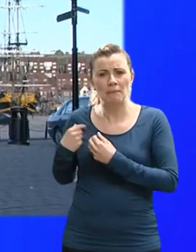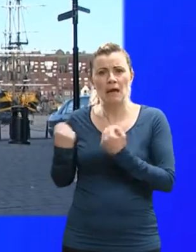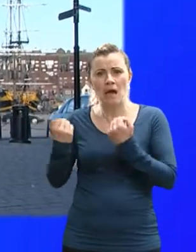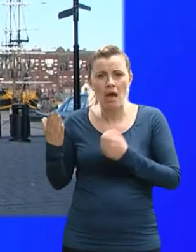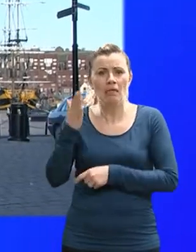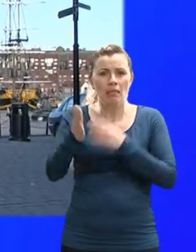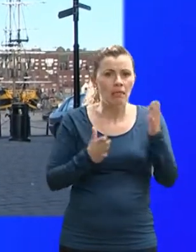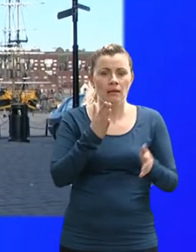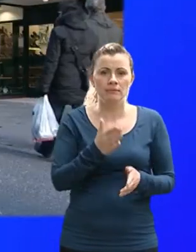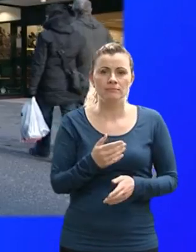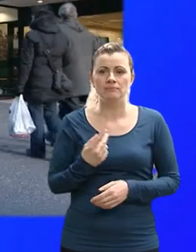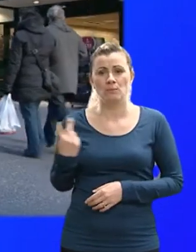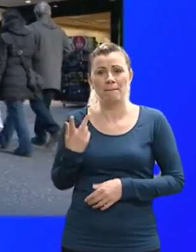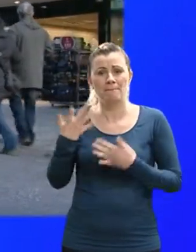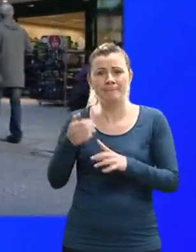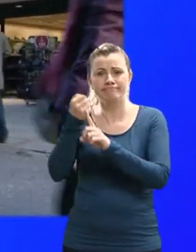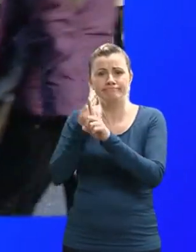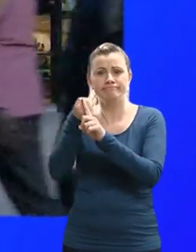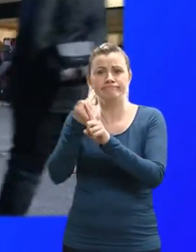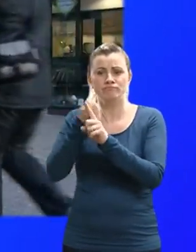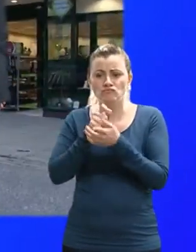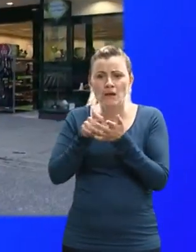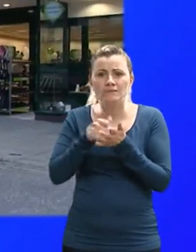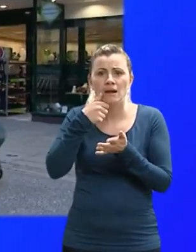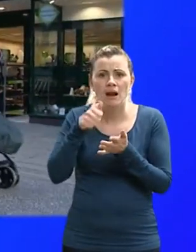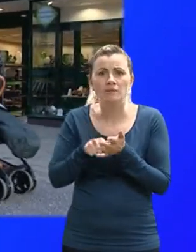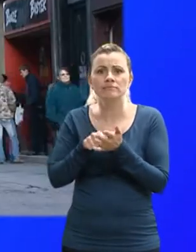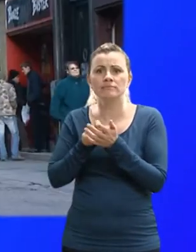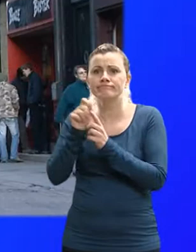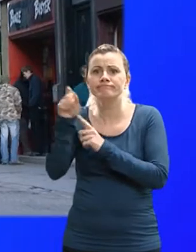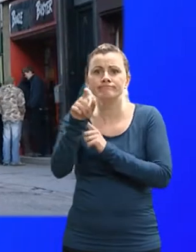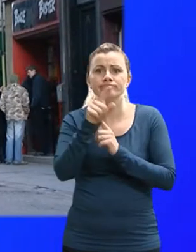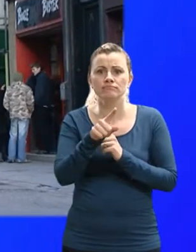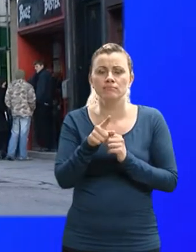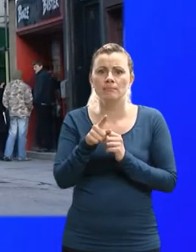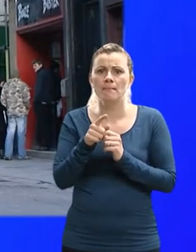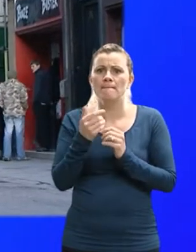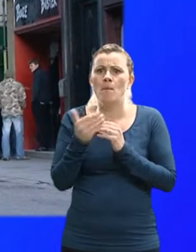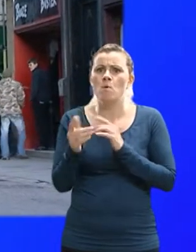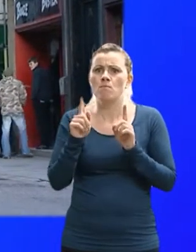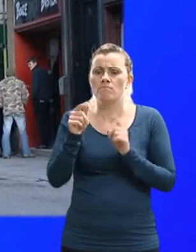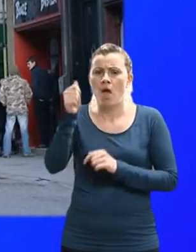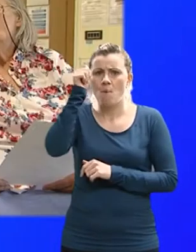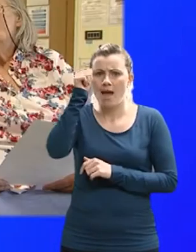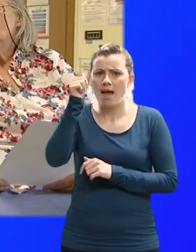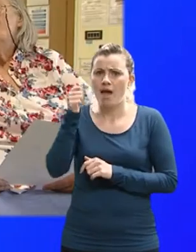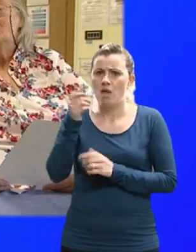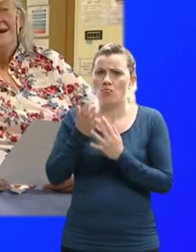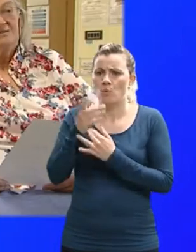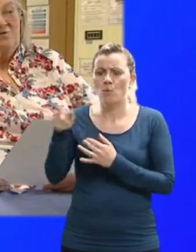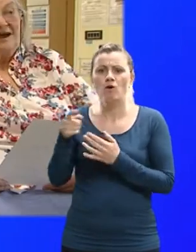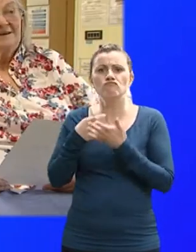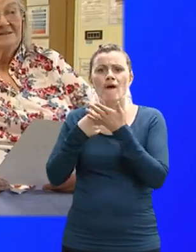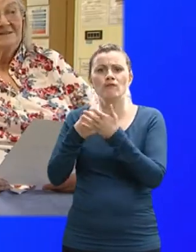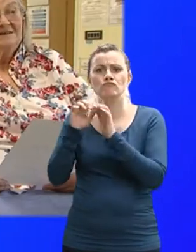car. We keep campaigning and writing in letters, but certainly the more that we